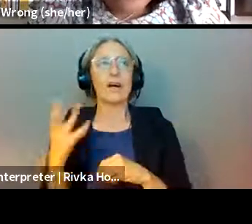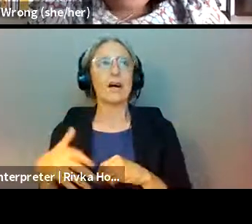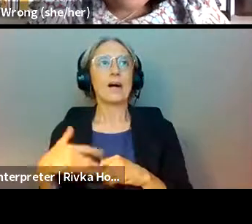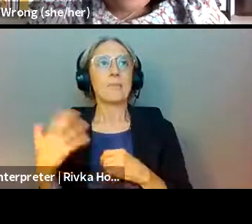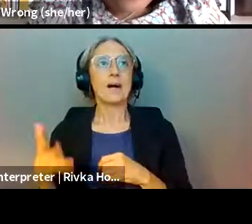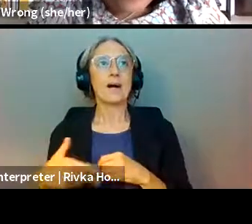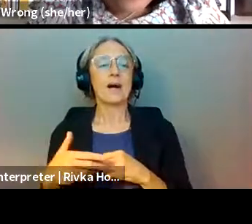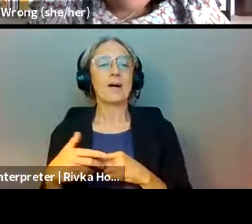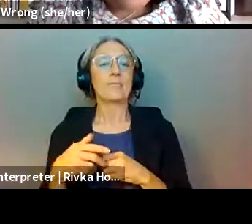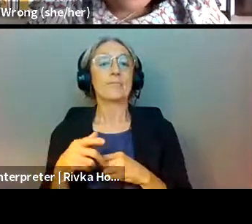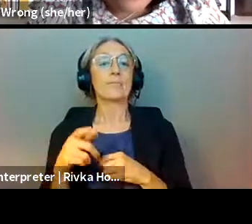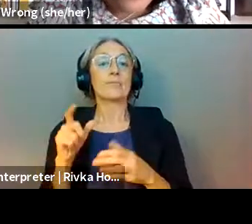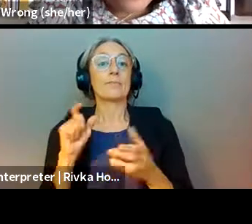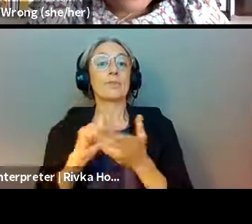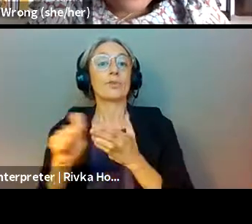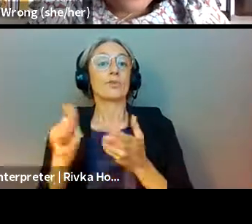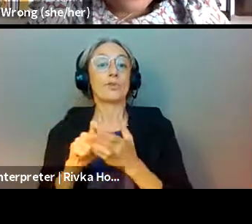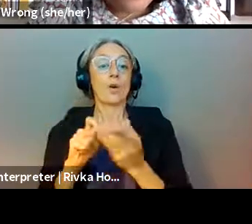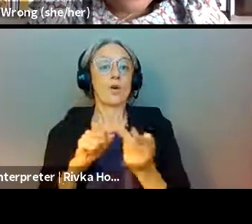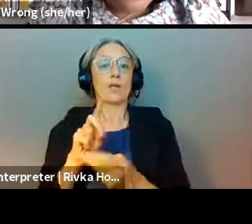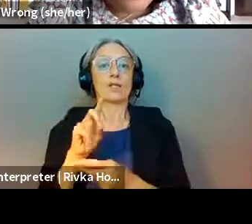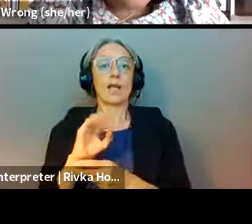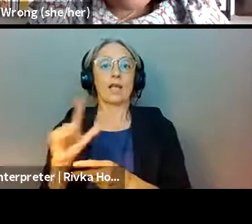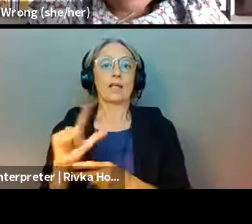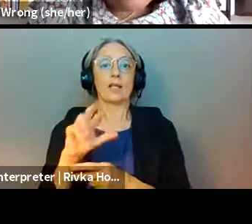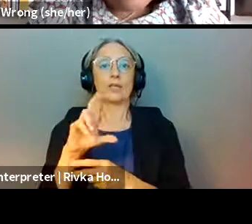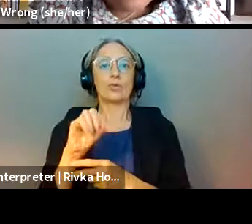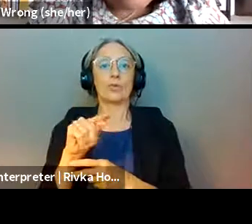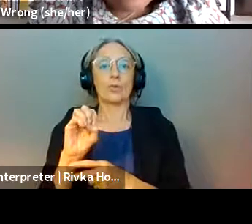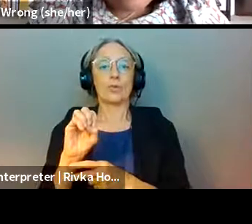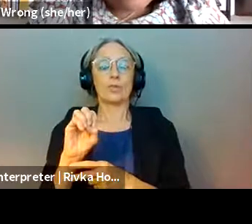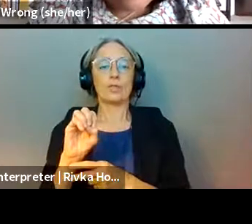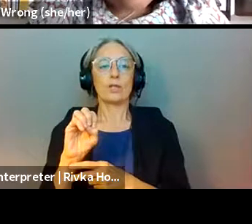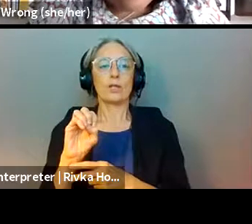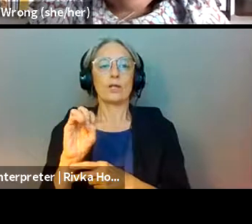which was co-authored by Daniel Root at our